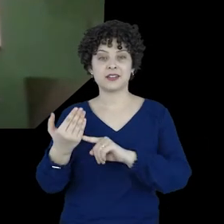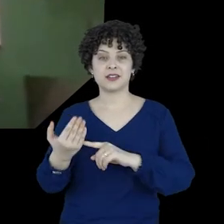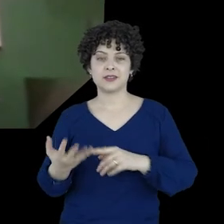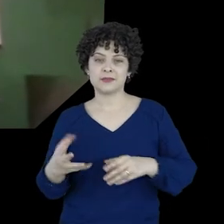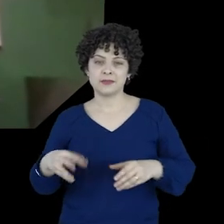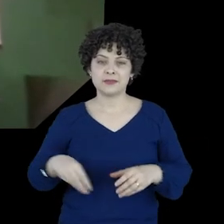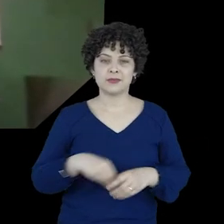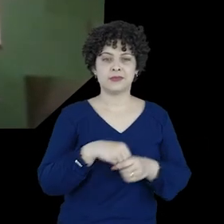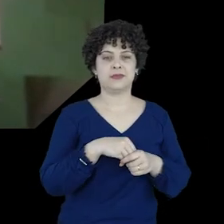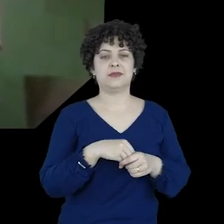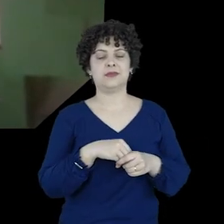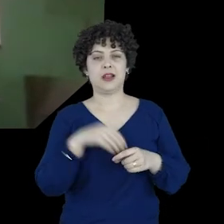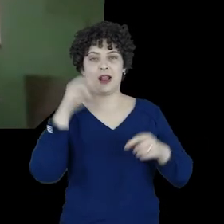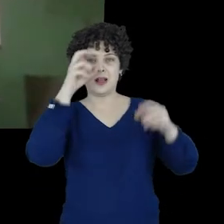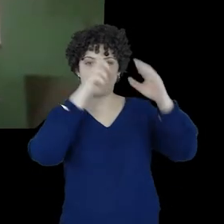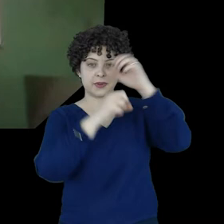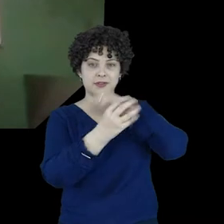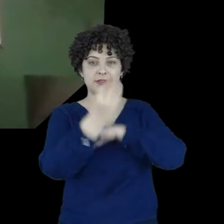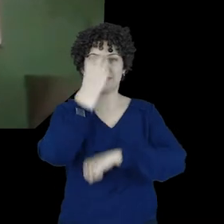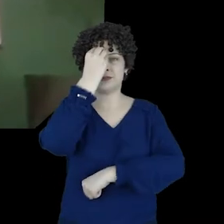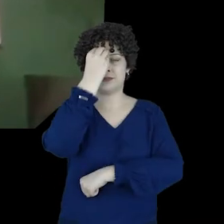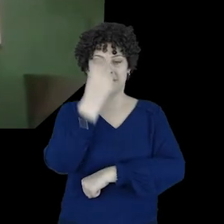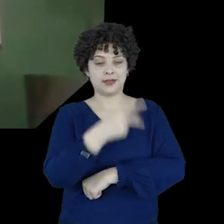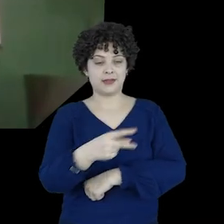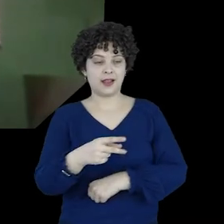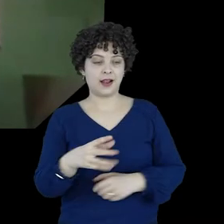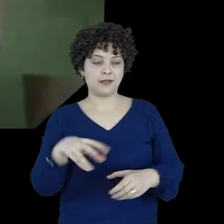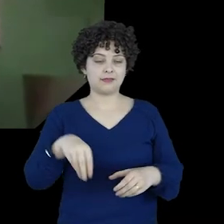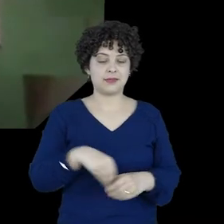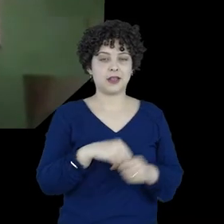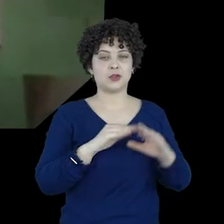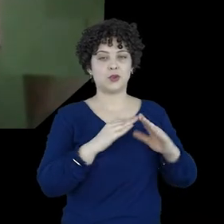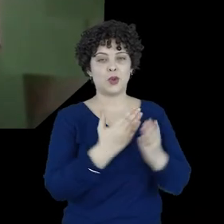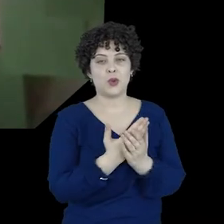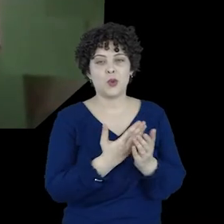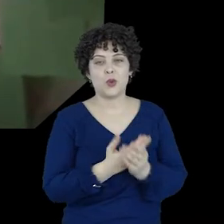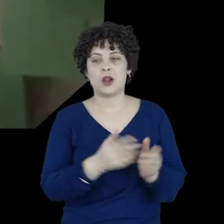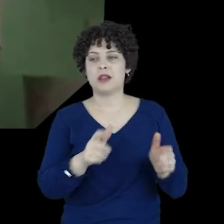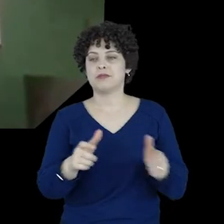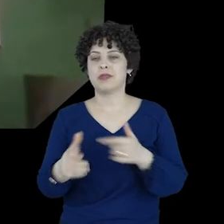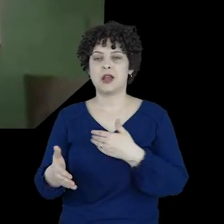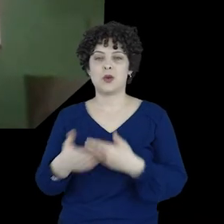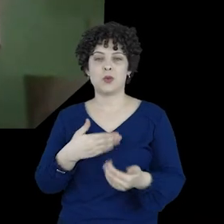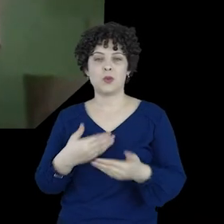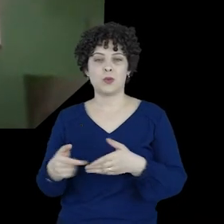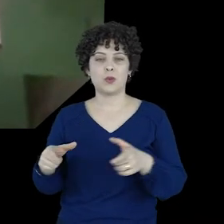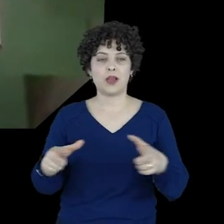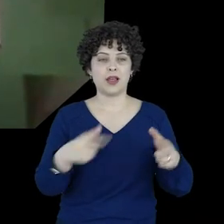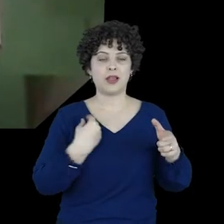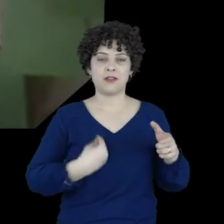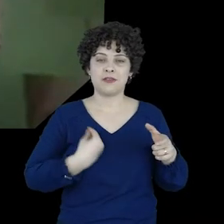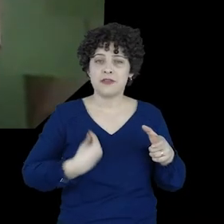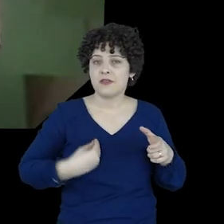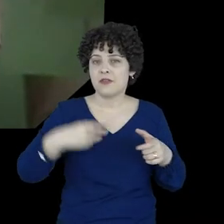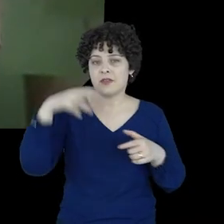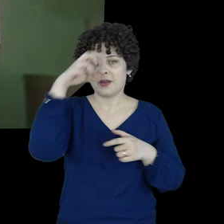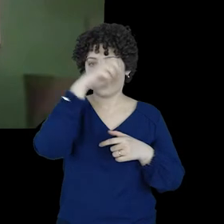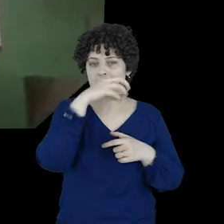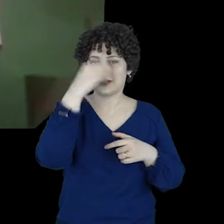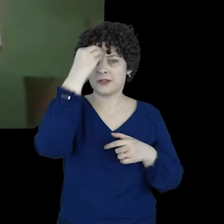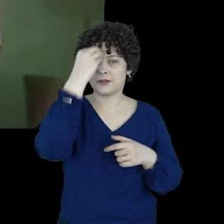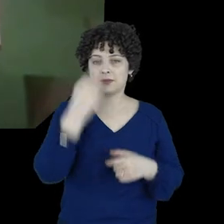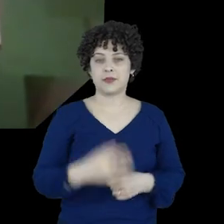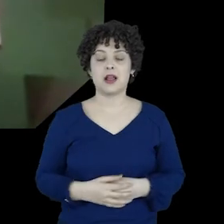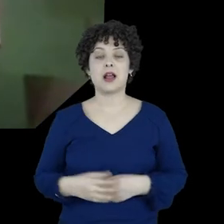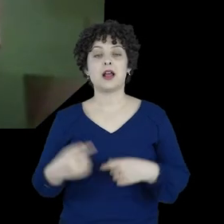technology woven into their learning environment at school level or any other spaces that they are learning